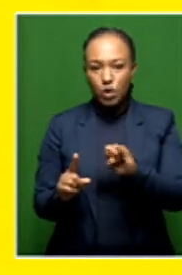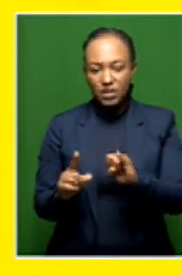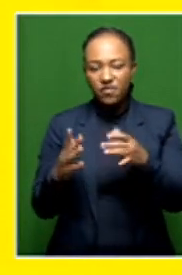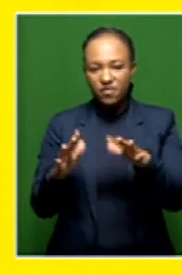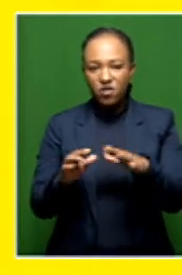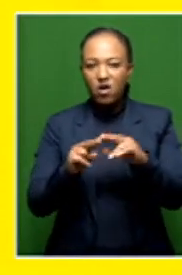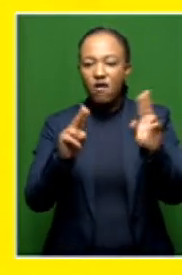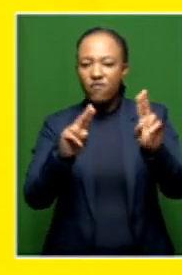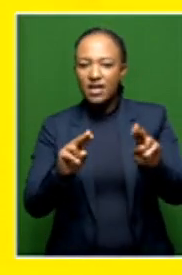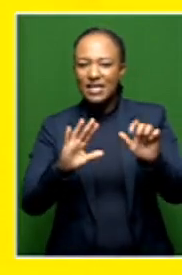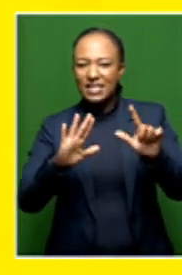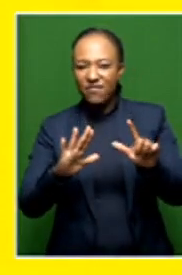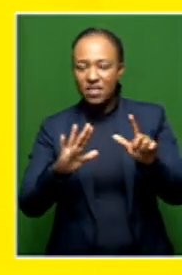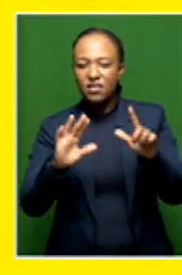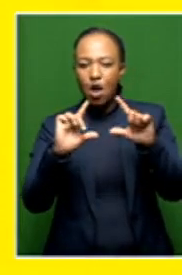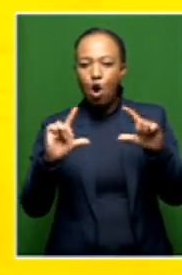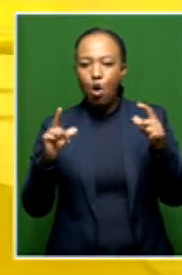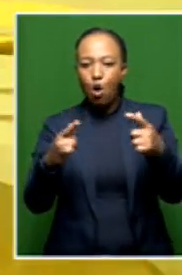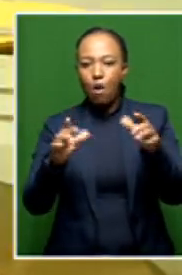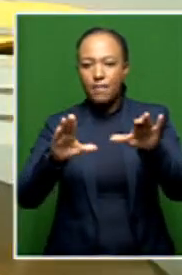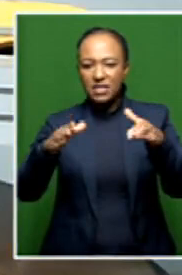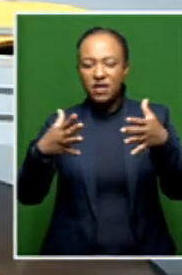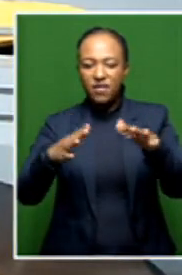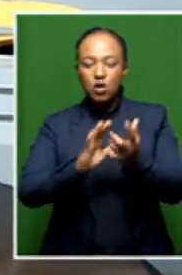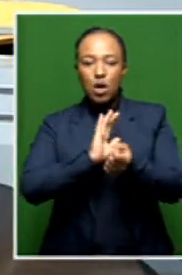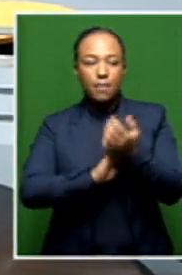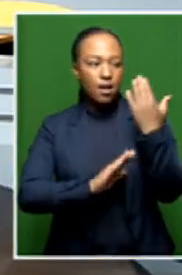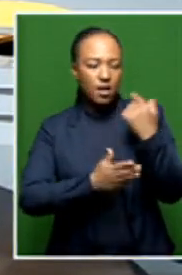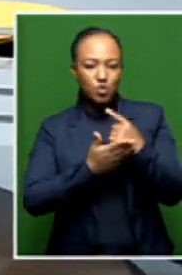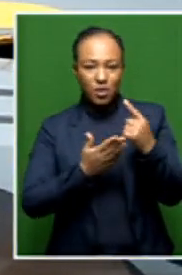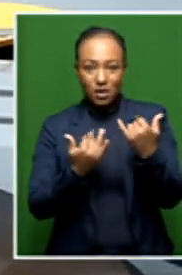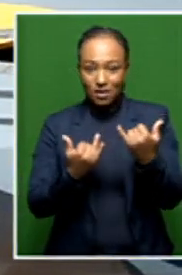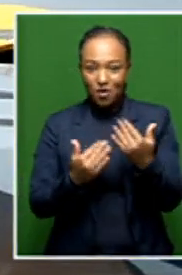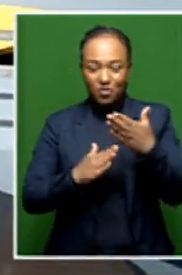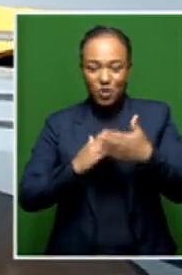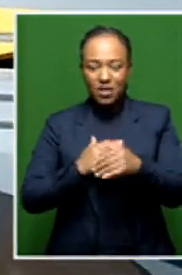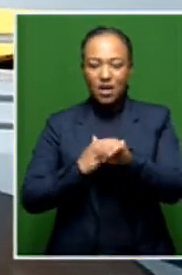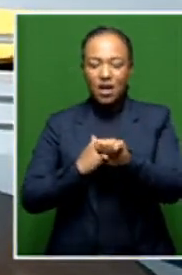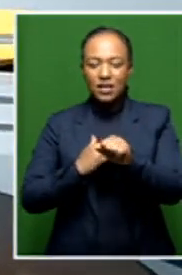the Federation 7th Central Committee gathering that was held last week. Okay, that's all we have to leave it with our SABC 2 viewers.